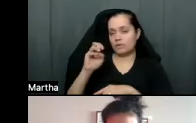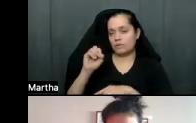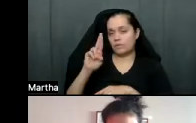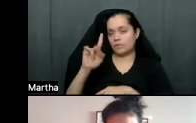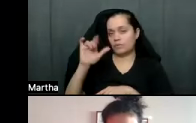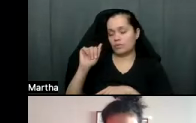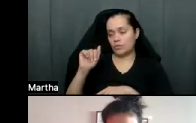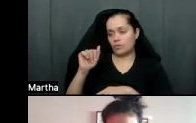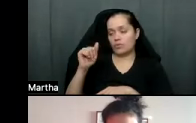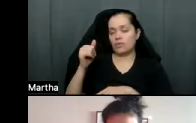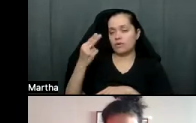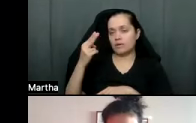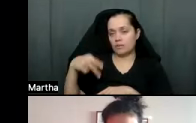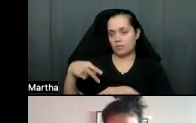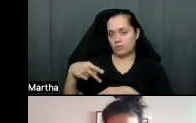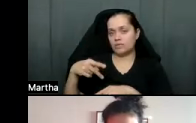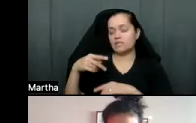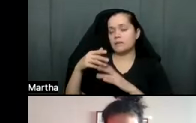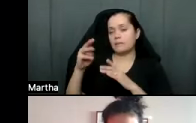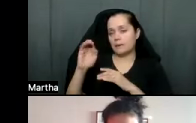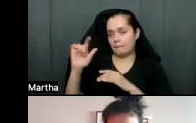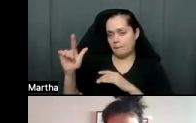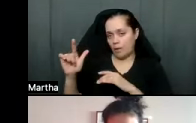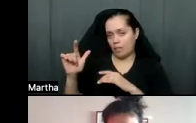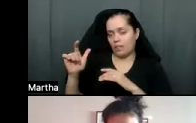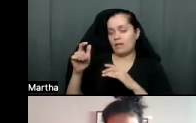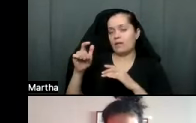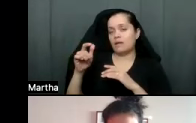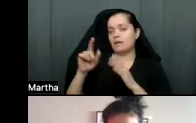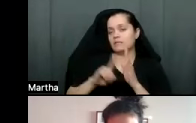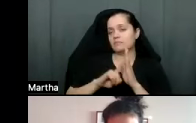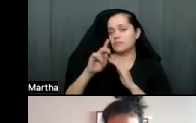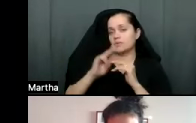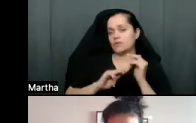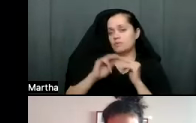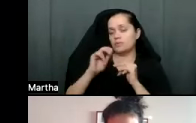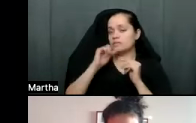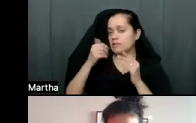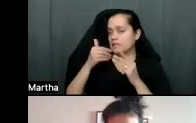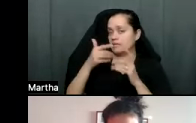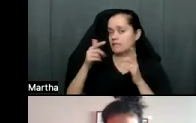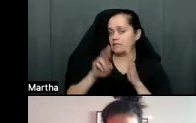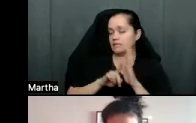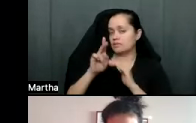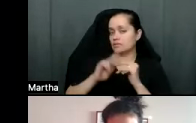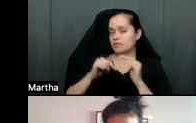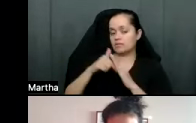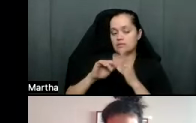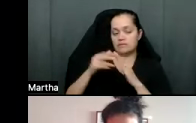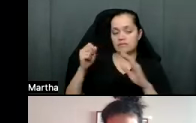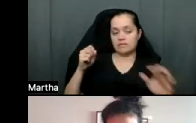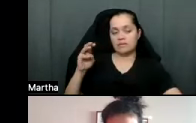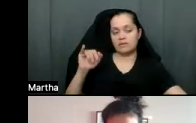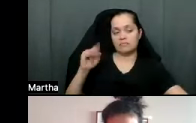national headquarters. Schaumburg has a big mall. Schaumburg has some taller buildings, but not nearly as tall as downtown. Yeah, the